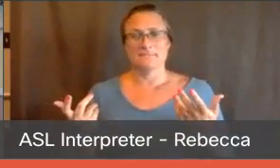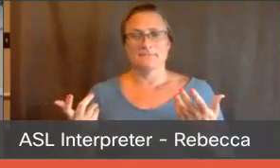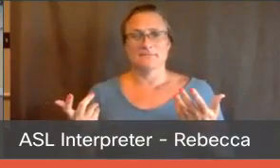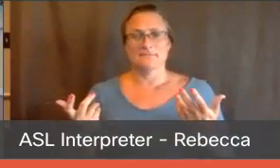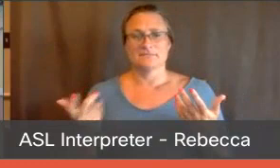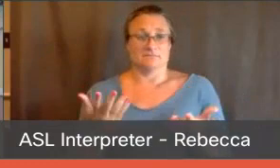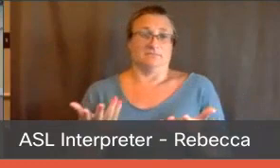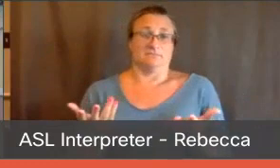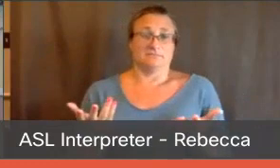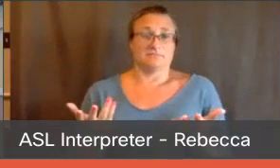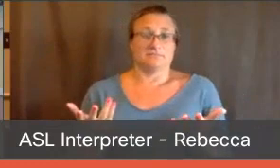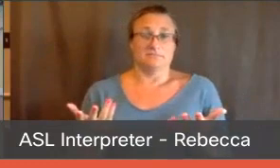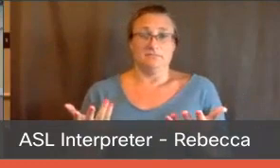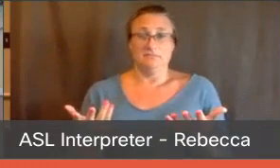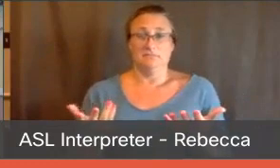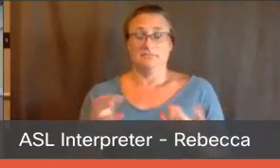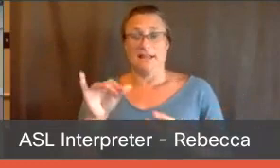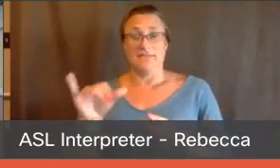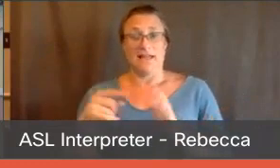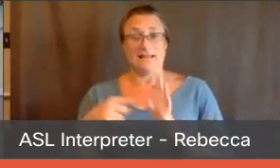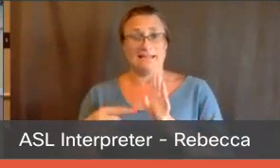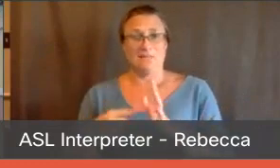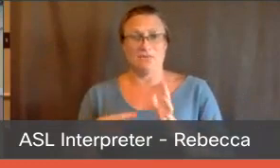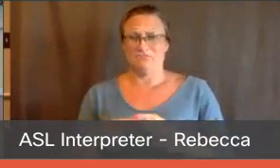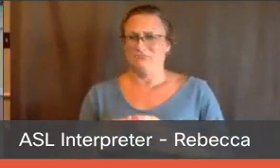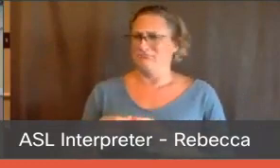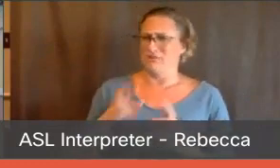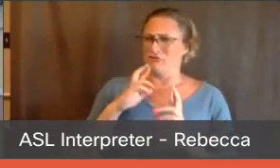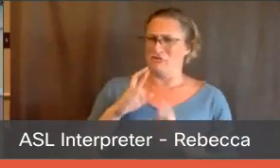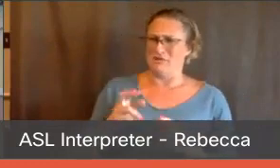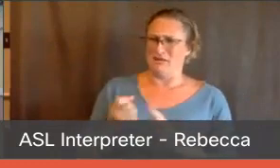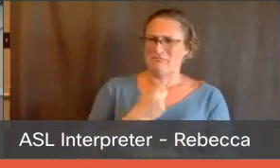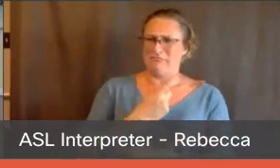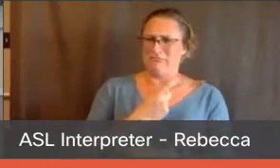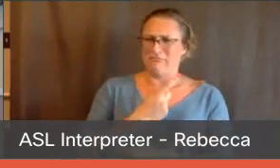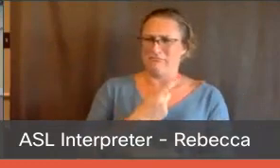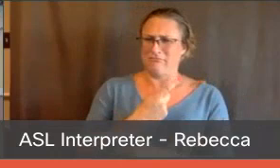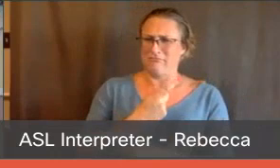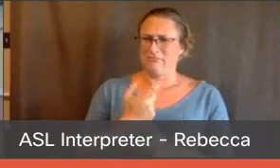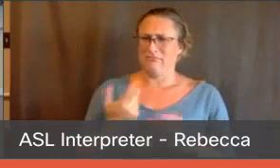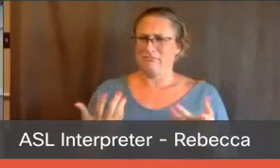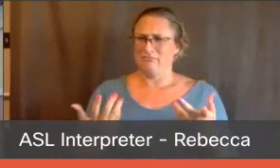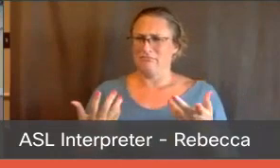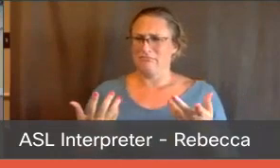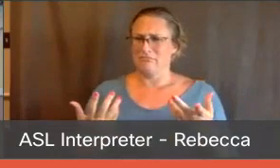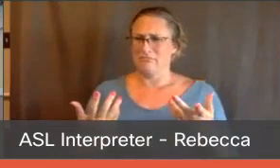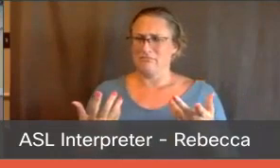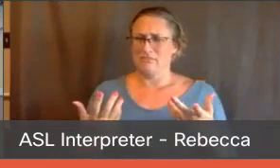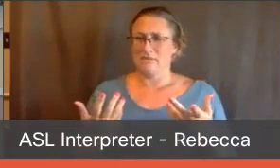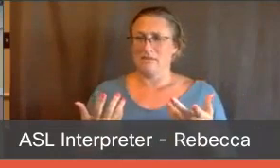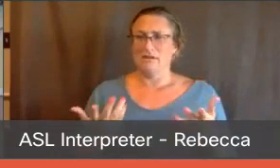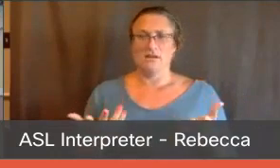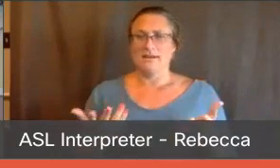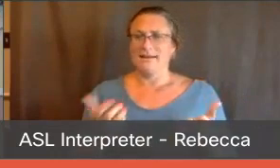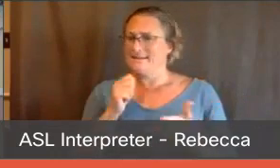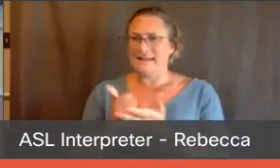of how their response, even though if we understand the brain function of it, it makes sense, it's not